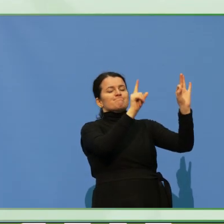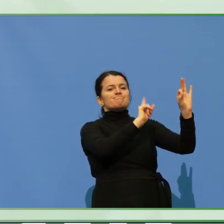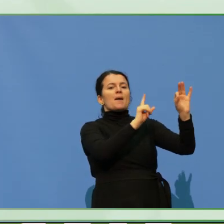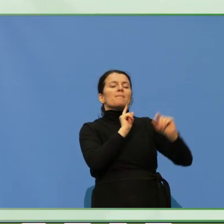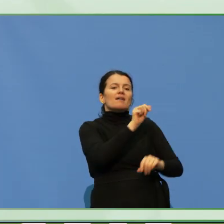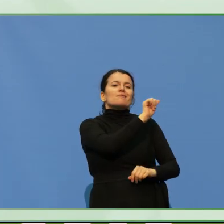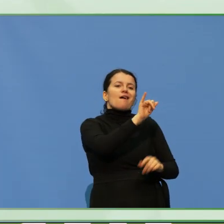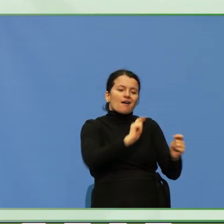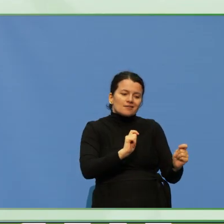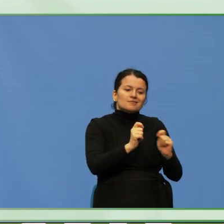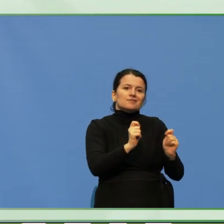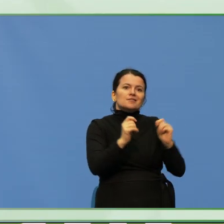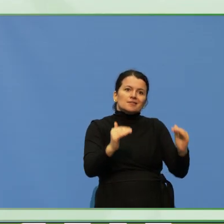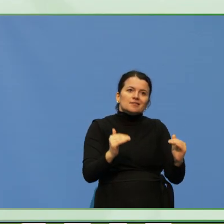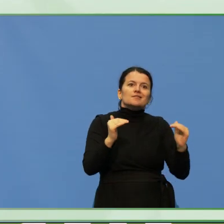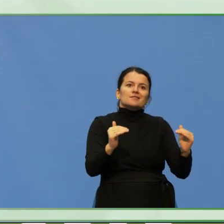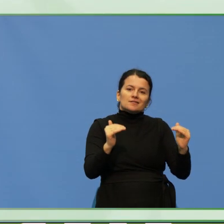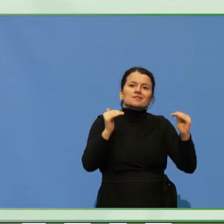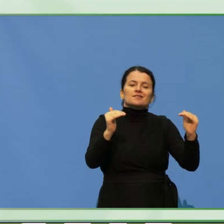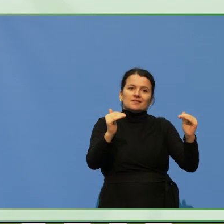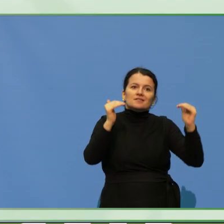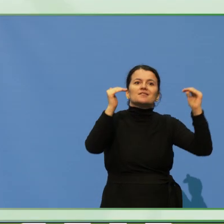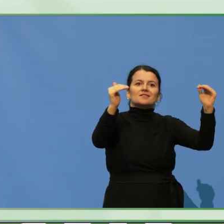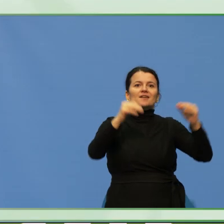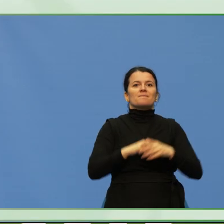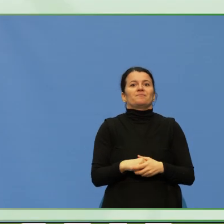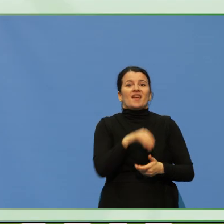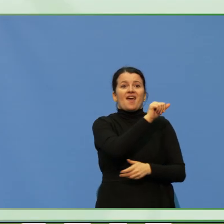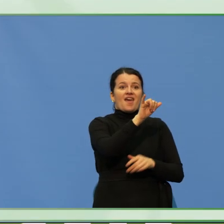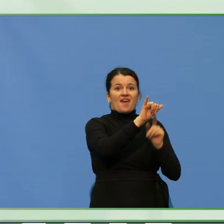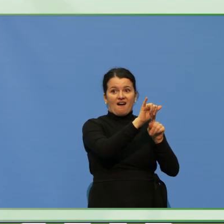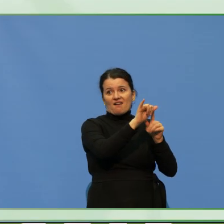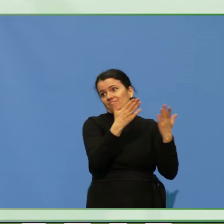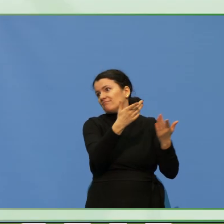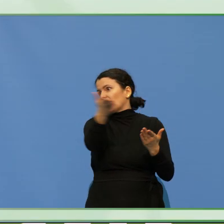is kind of the fascinating moment. It's not a new technology.